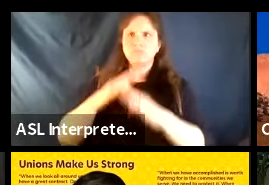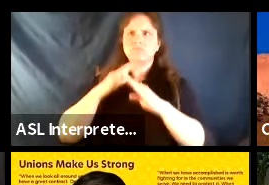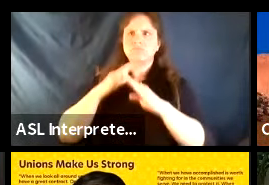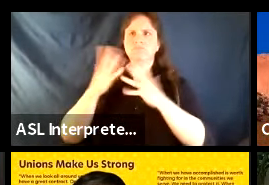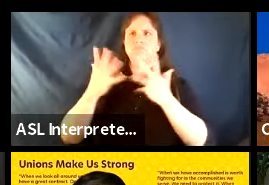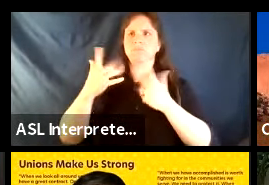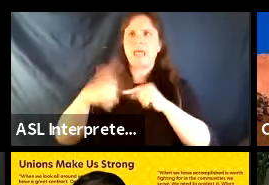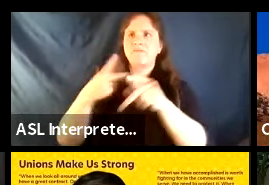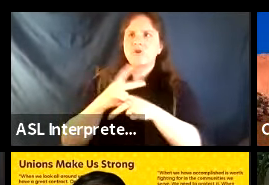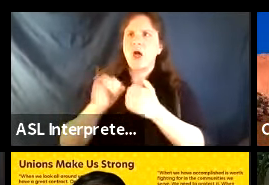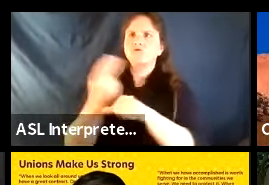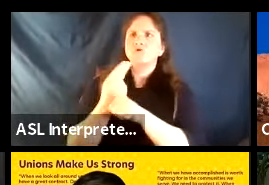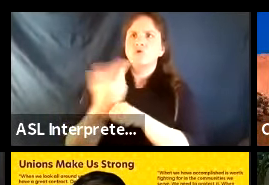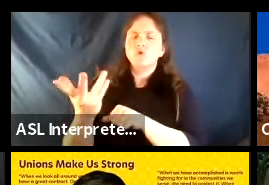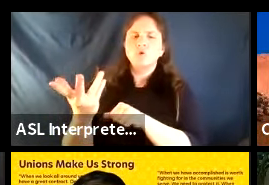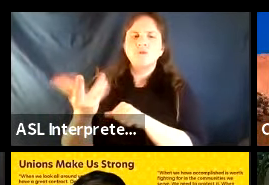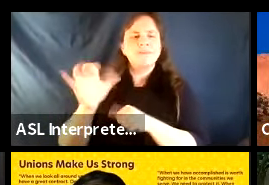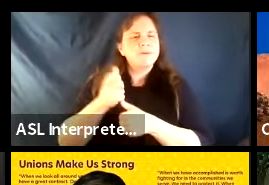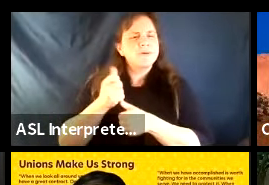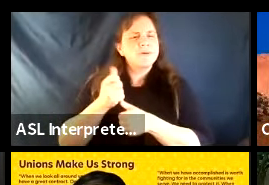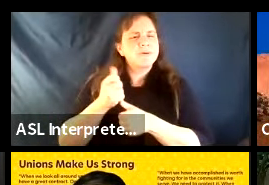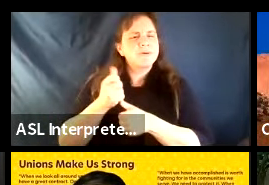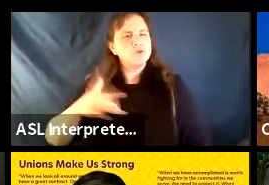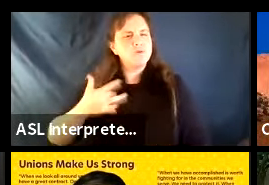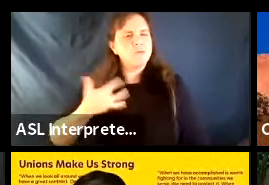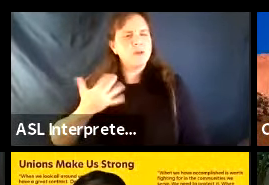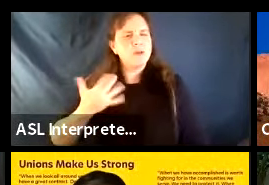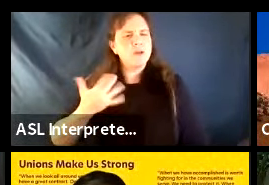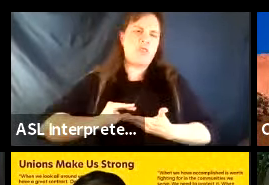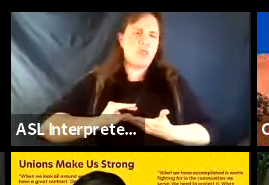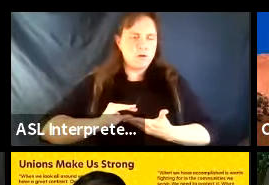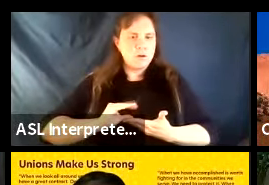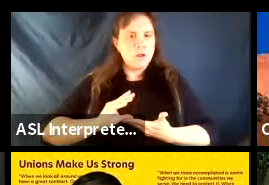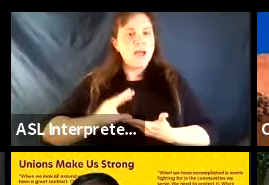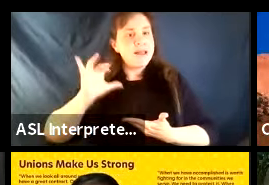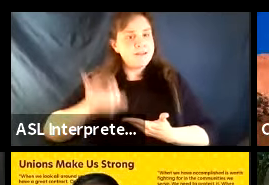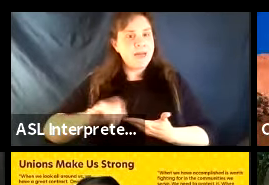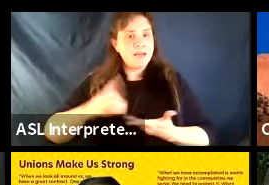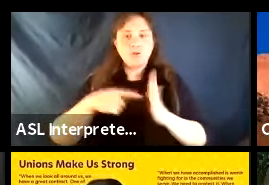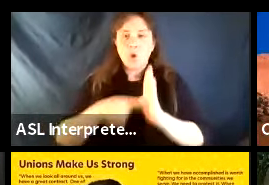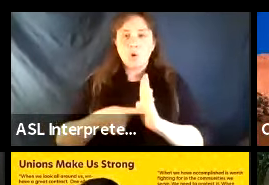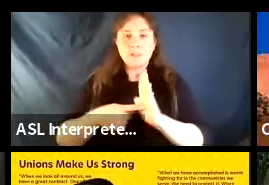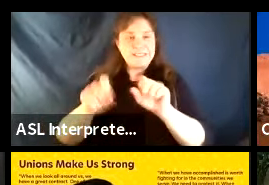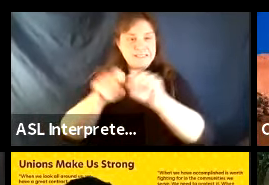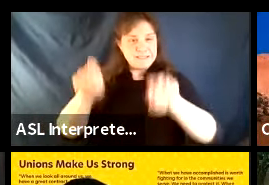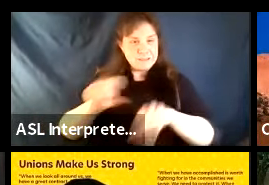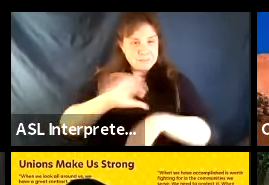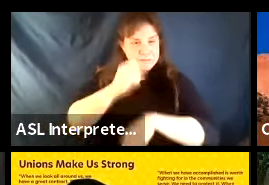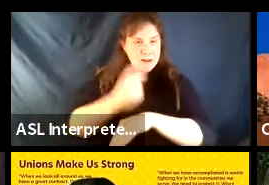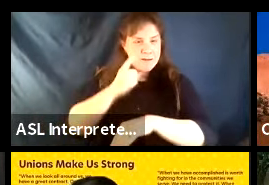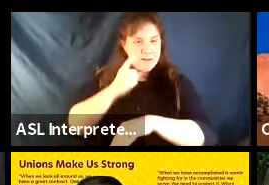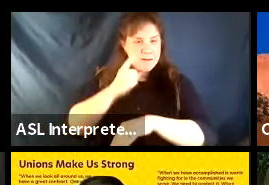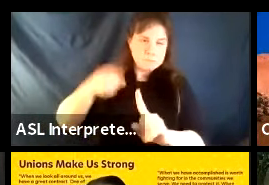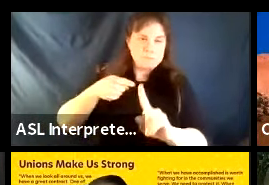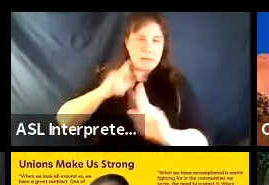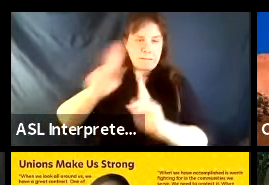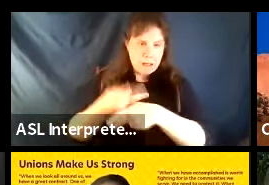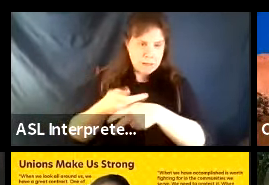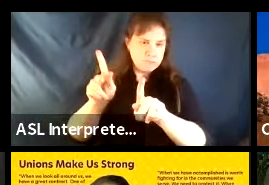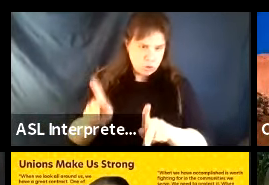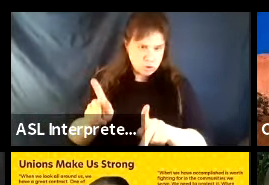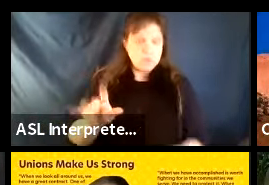end up demoralizing people and confirming that the system is made for a certain kind of person. And so that is